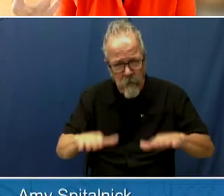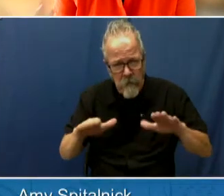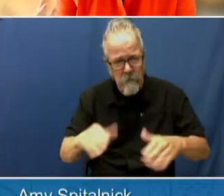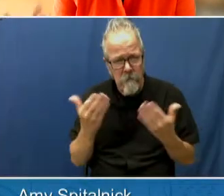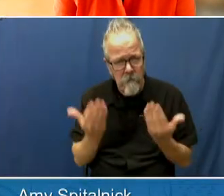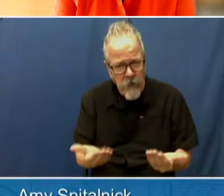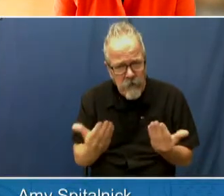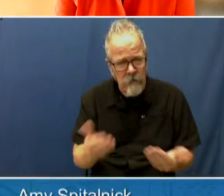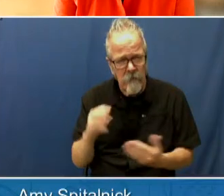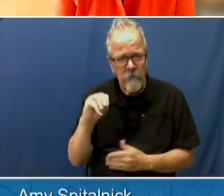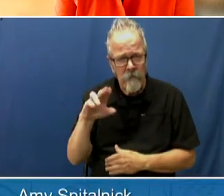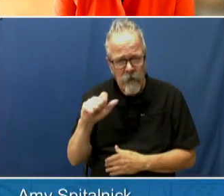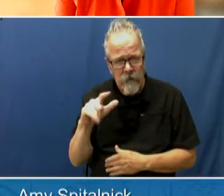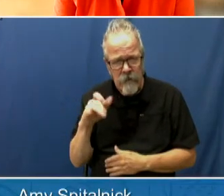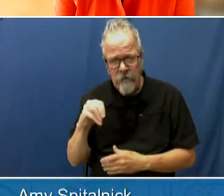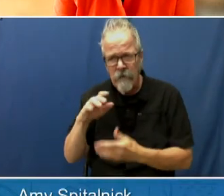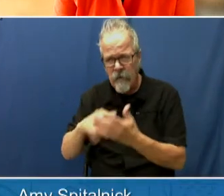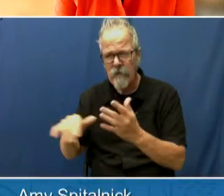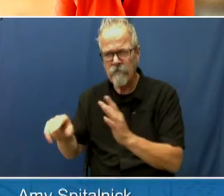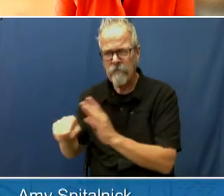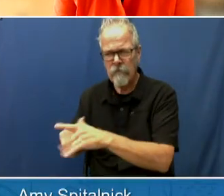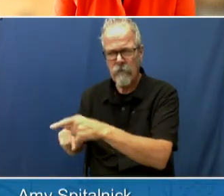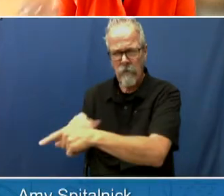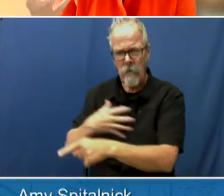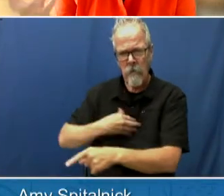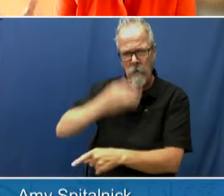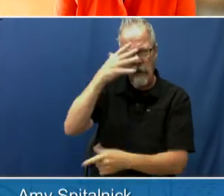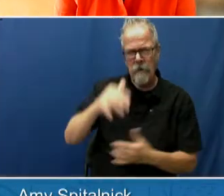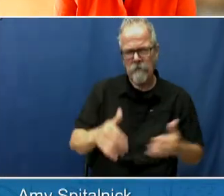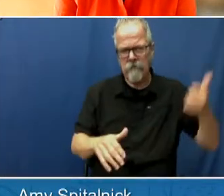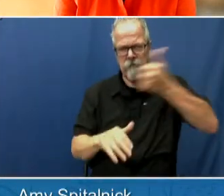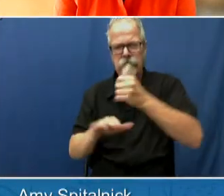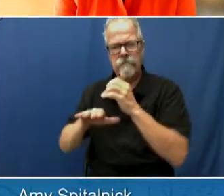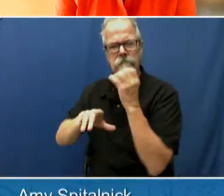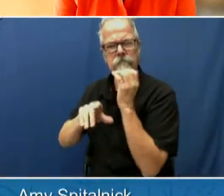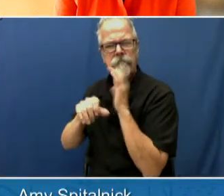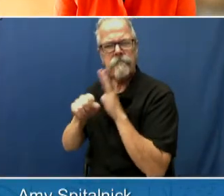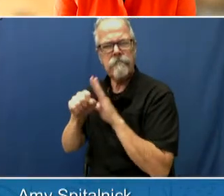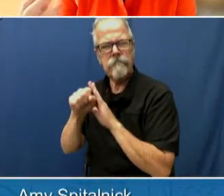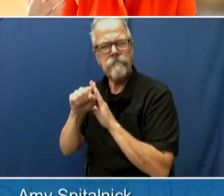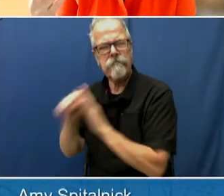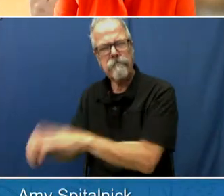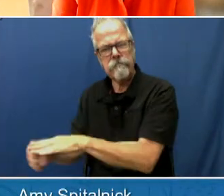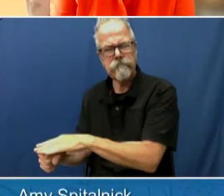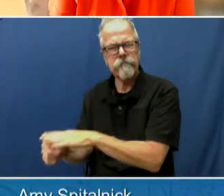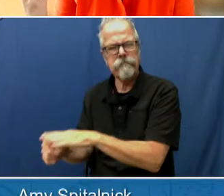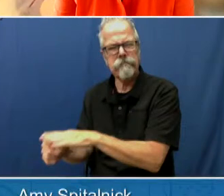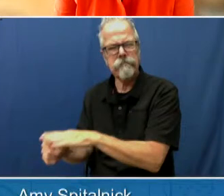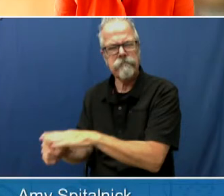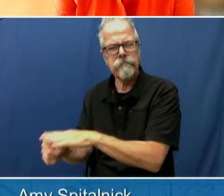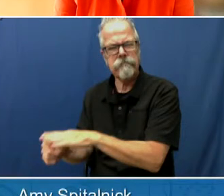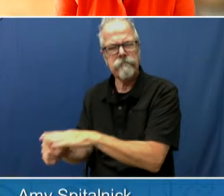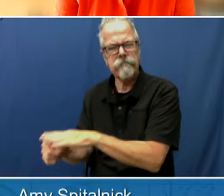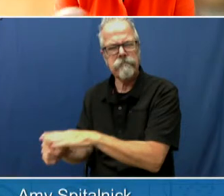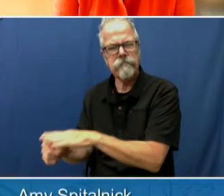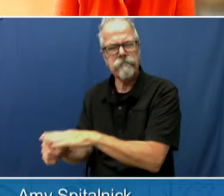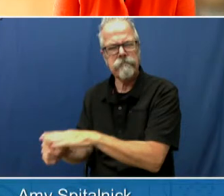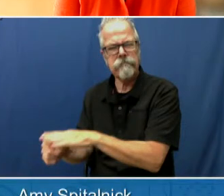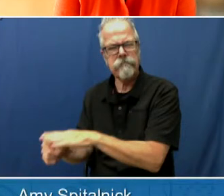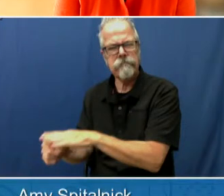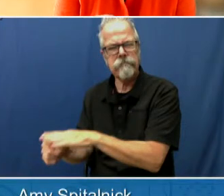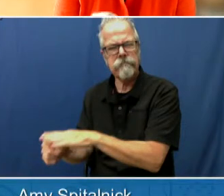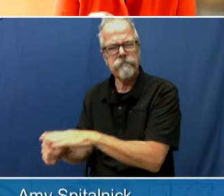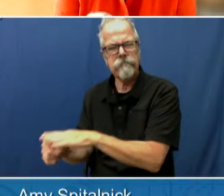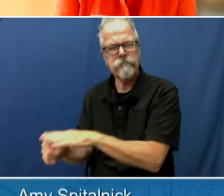by another white supremacist leader in Charlottesville. He live streamed his attack on Facebook and in turn inspired the Poway and El Paso